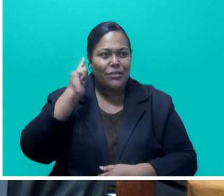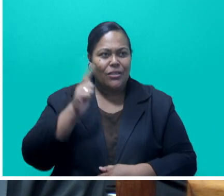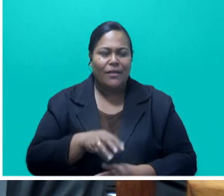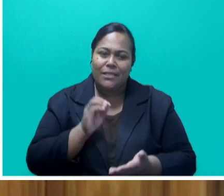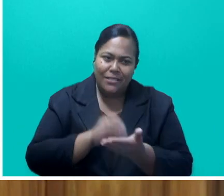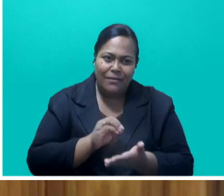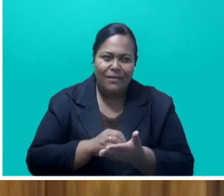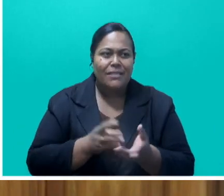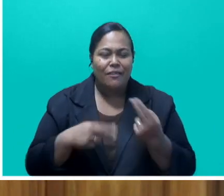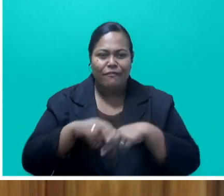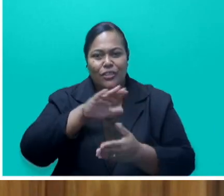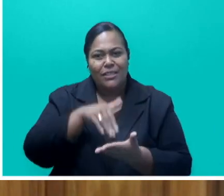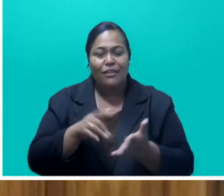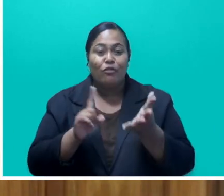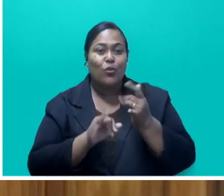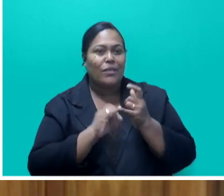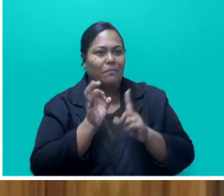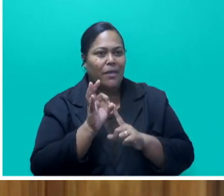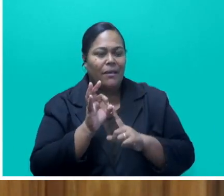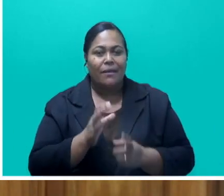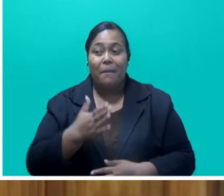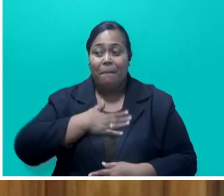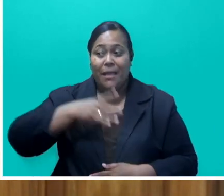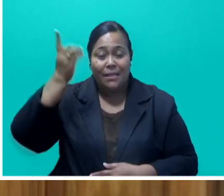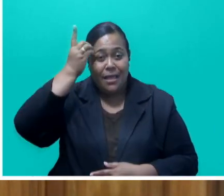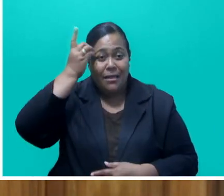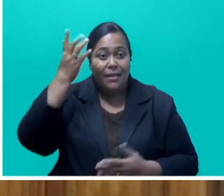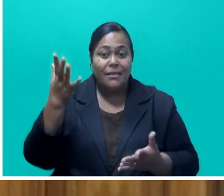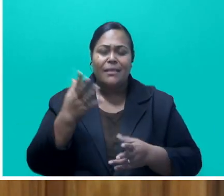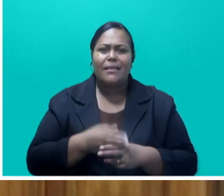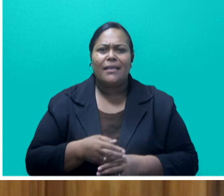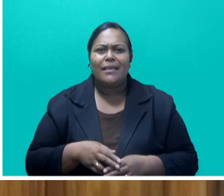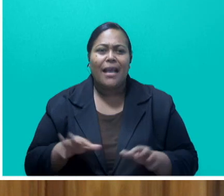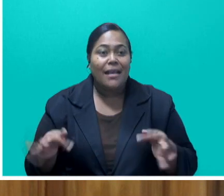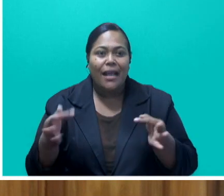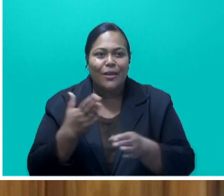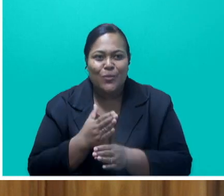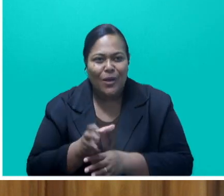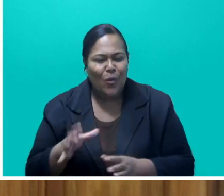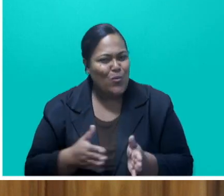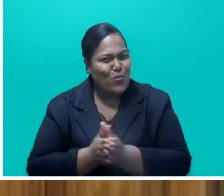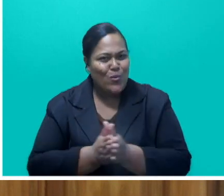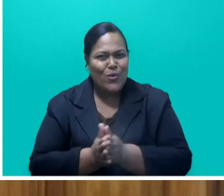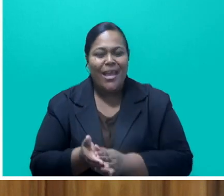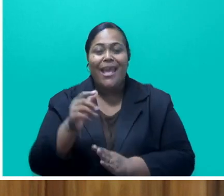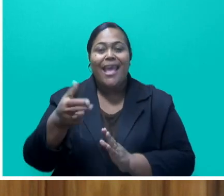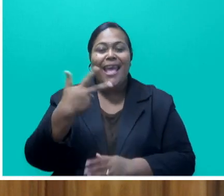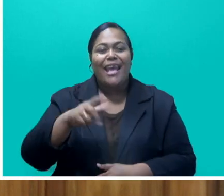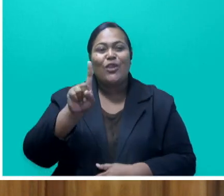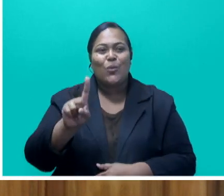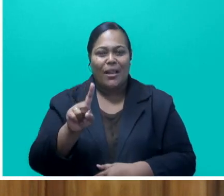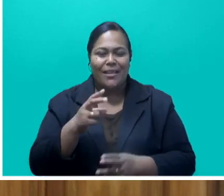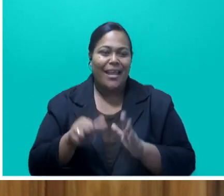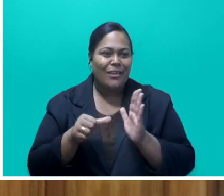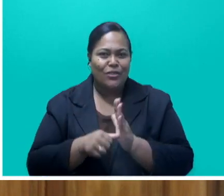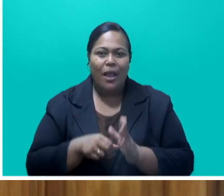Fiji Center at UST. My dad is an avid gardener and at 81 years old, still plants his own